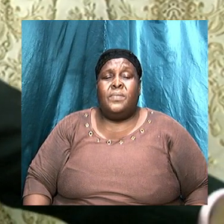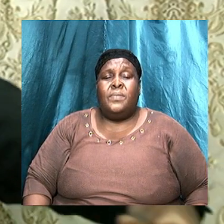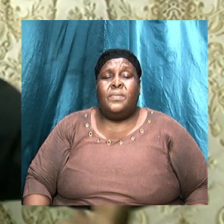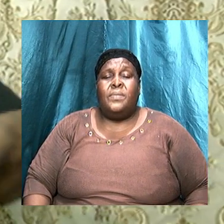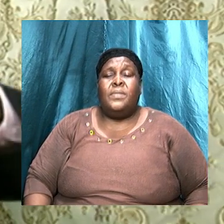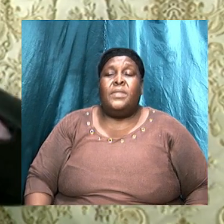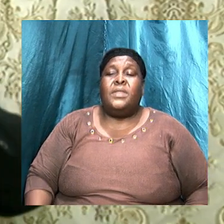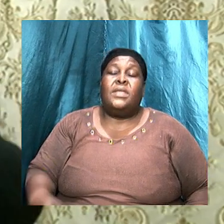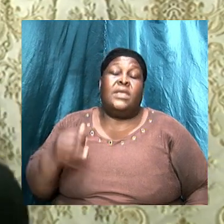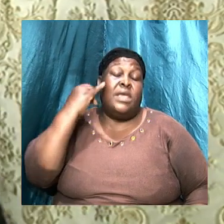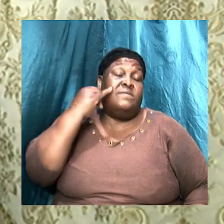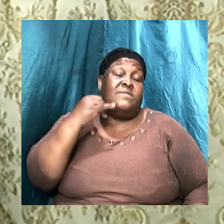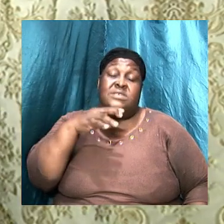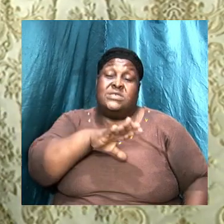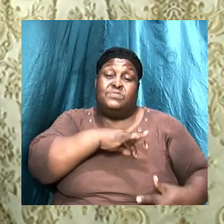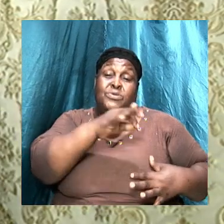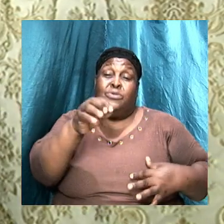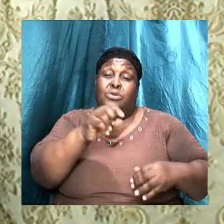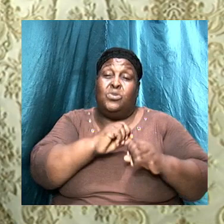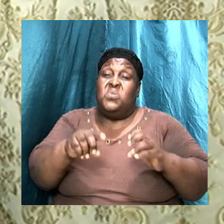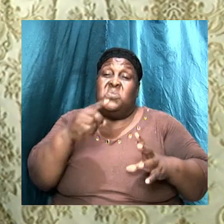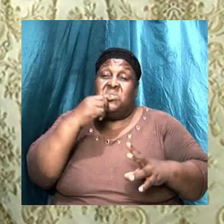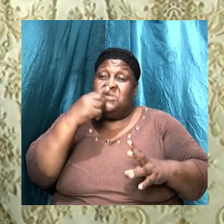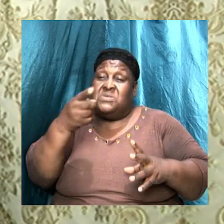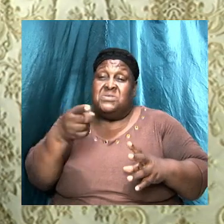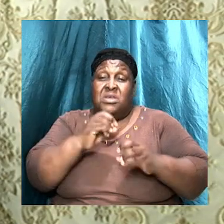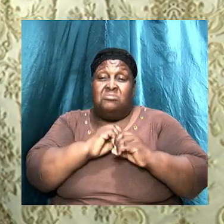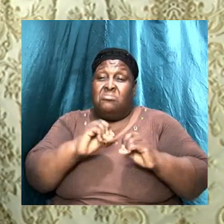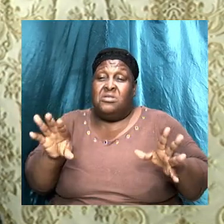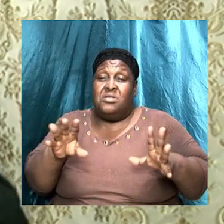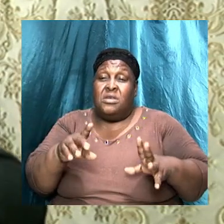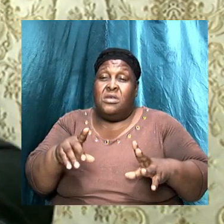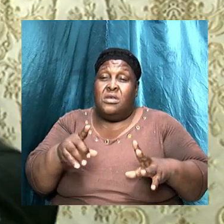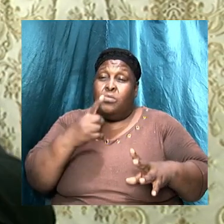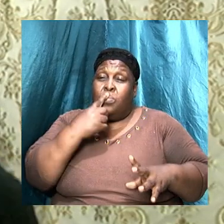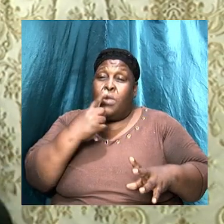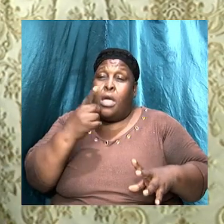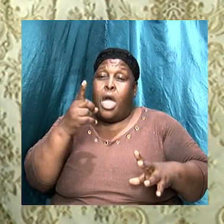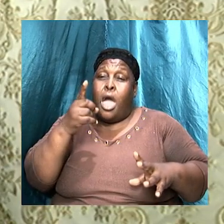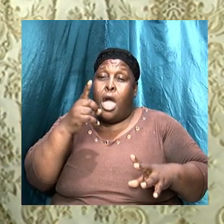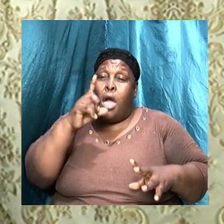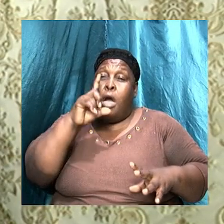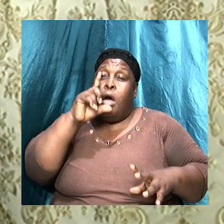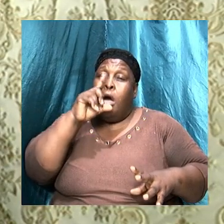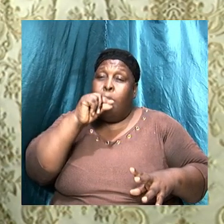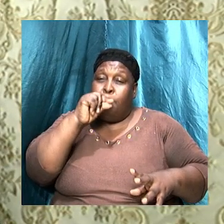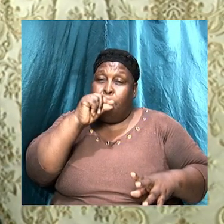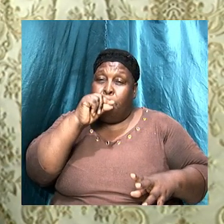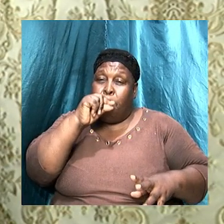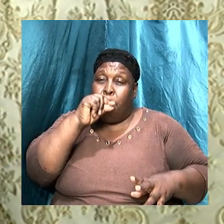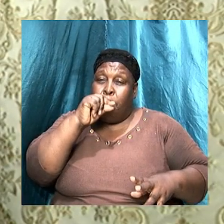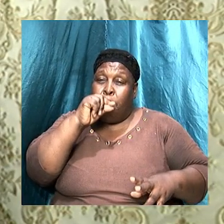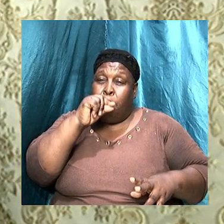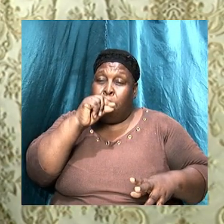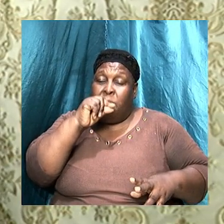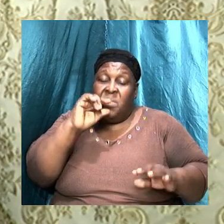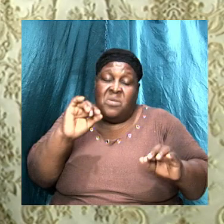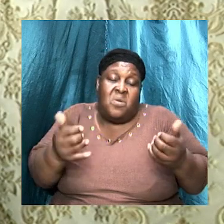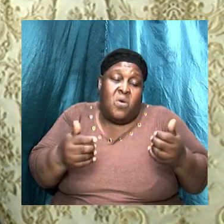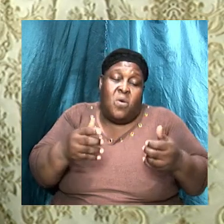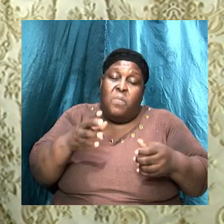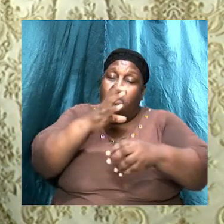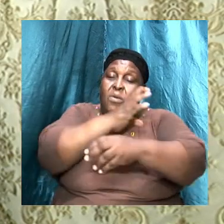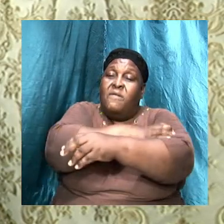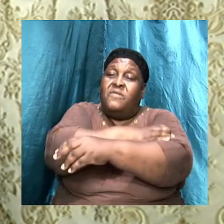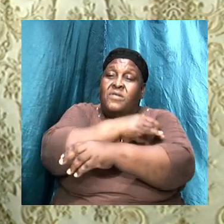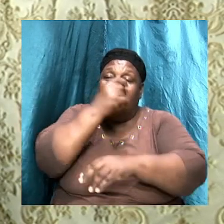if the spirit don't say nothing the mouth shut and this is how powerful God is amen so